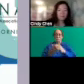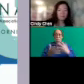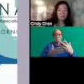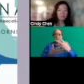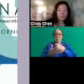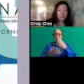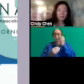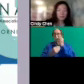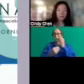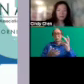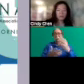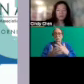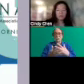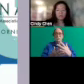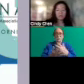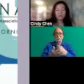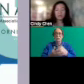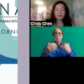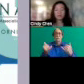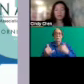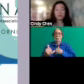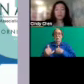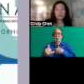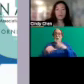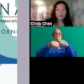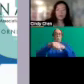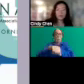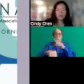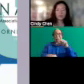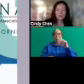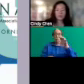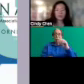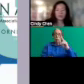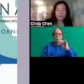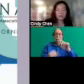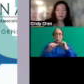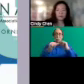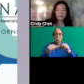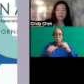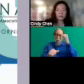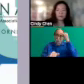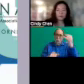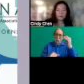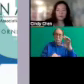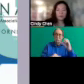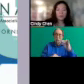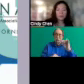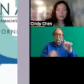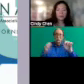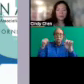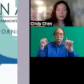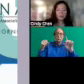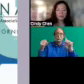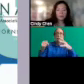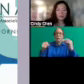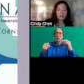that now we have long COVID, we have a lot of things that are going to contribute, to a